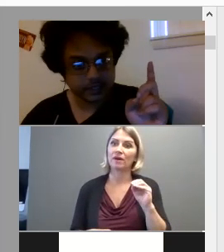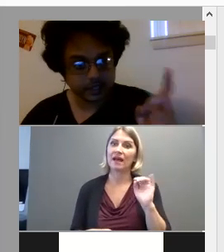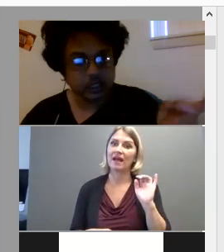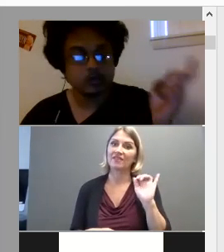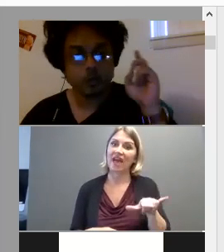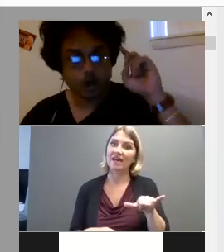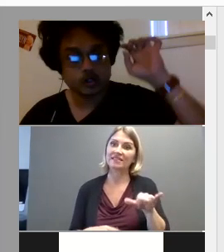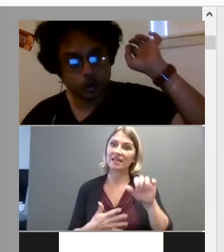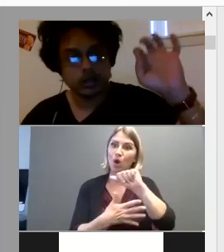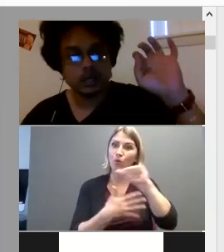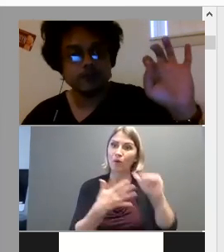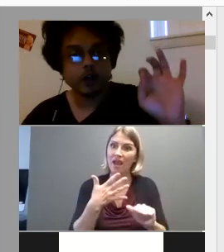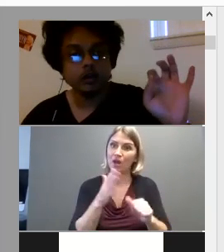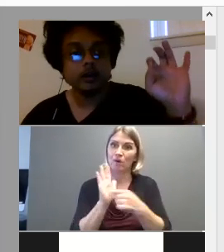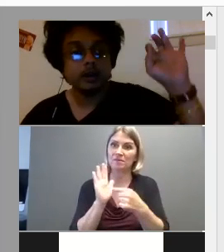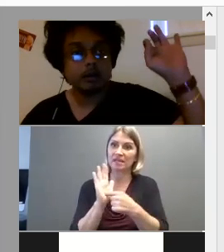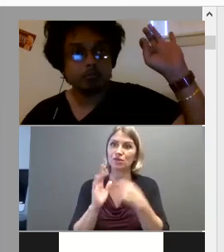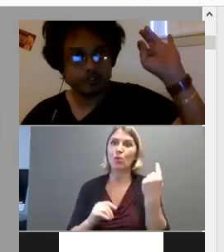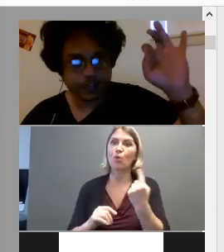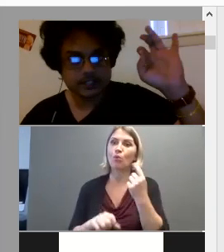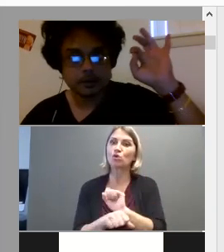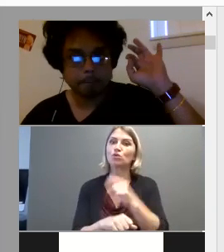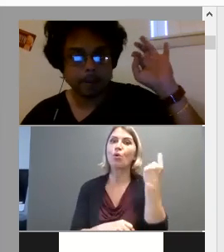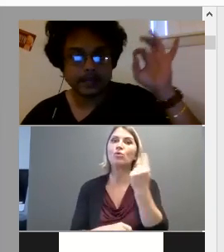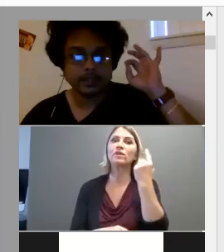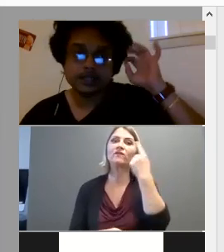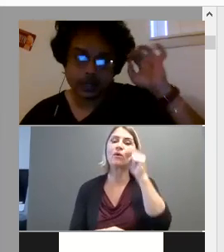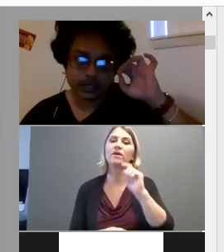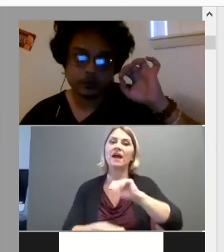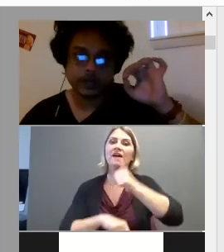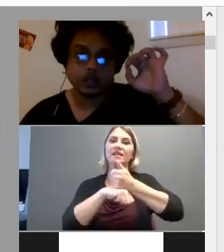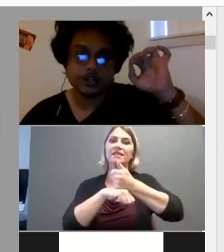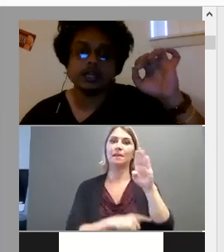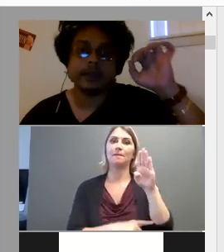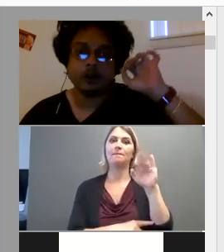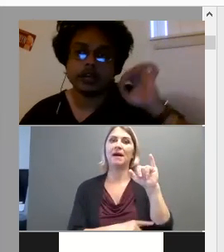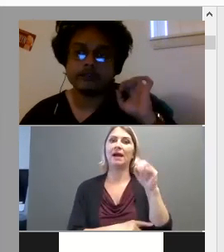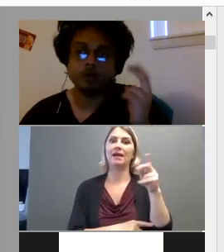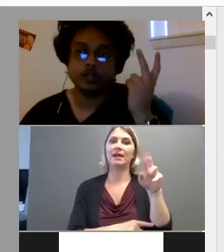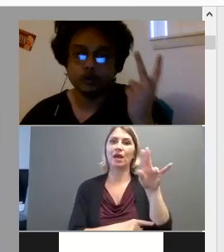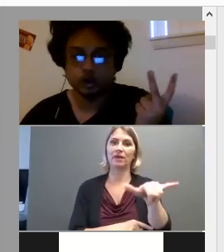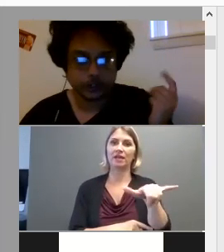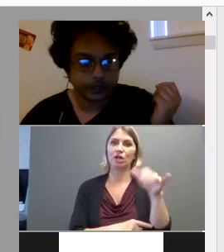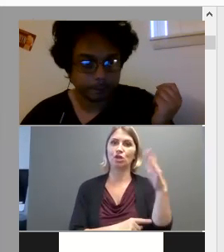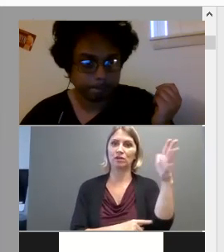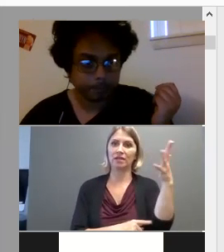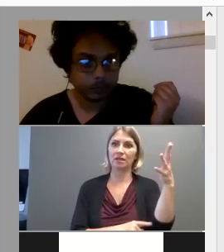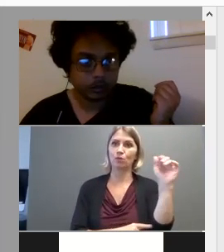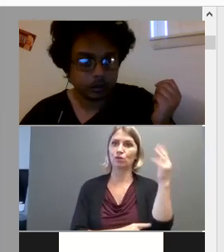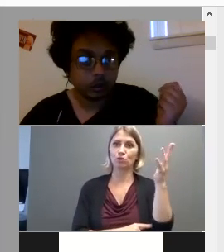array representation works only for fixed binary trees where your tree cannot have more than 2